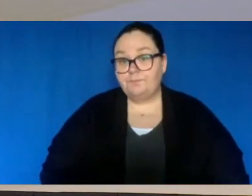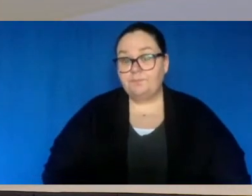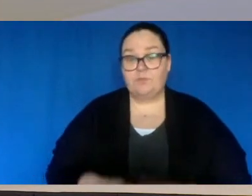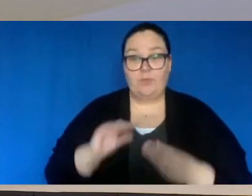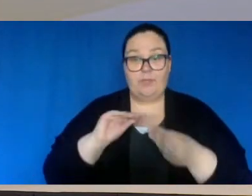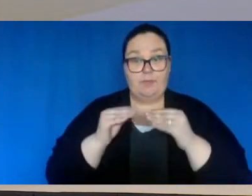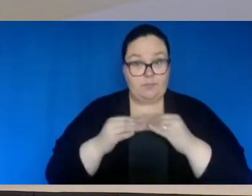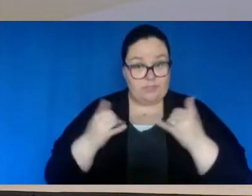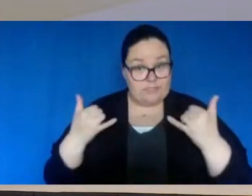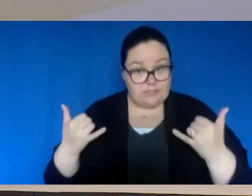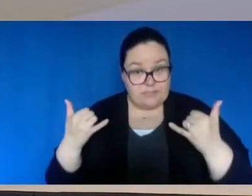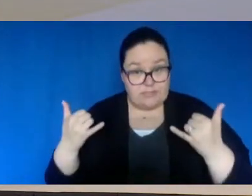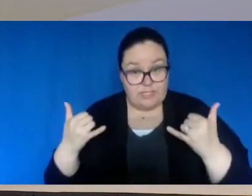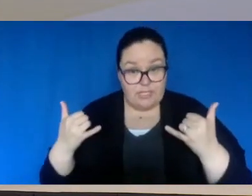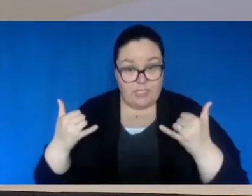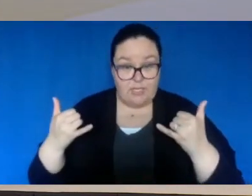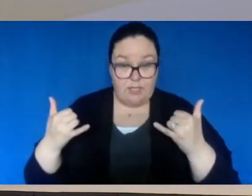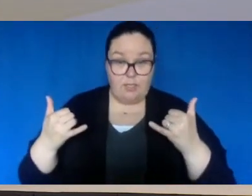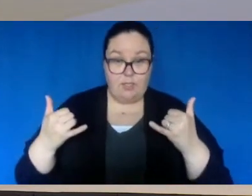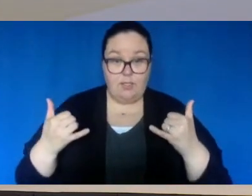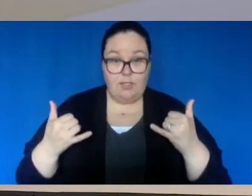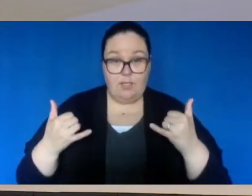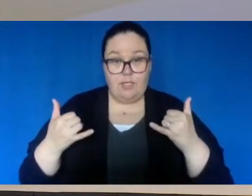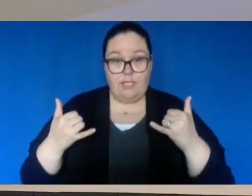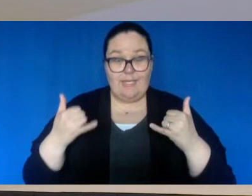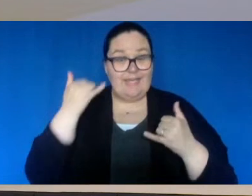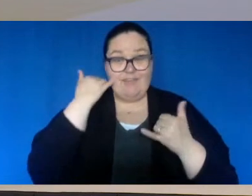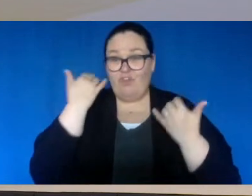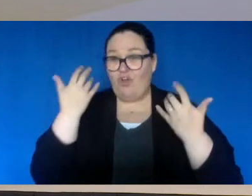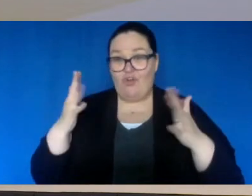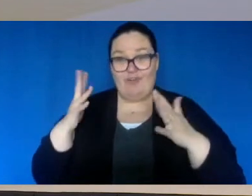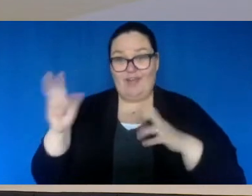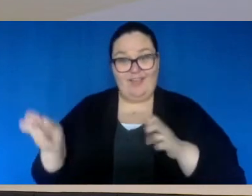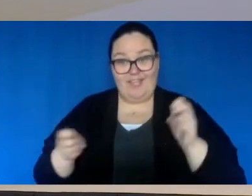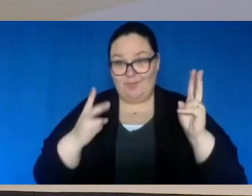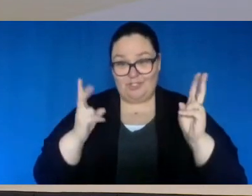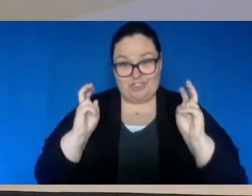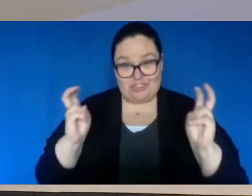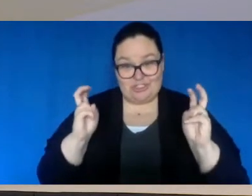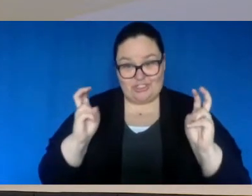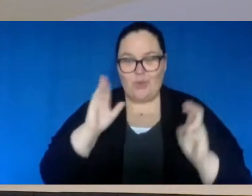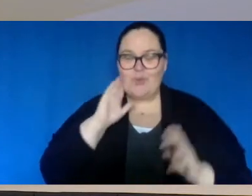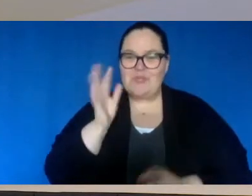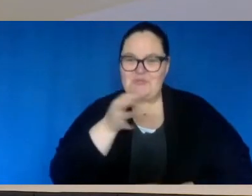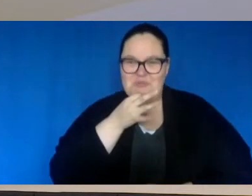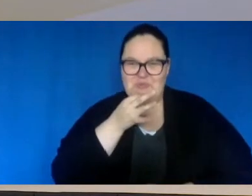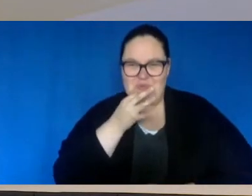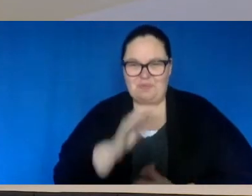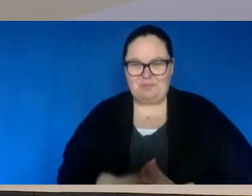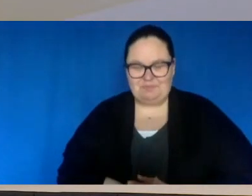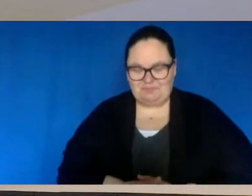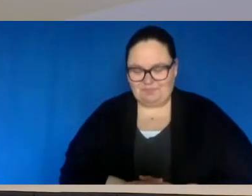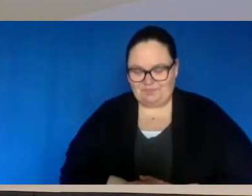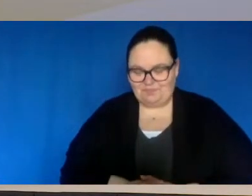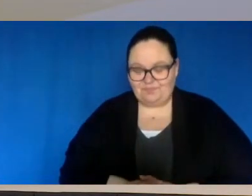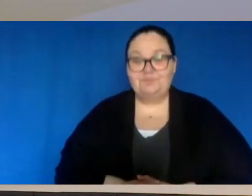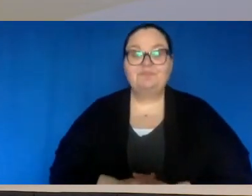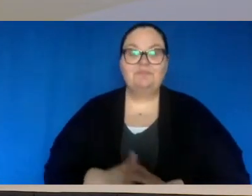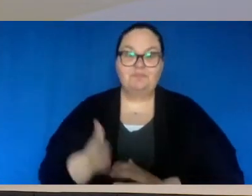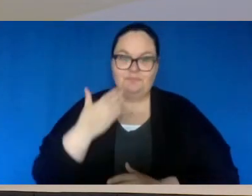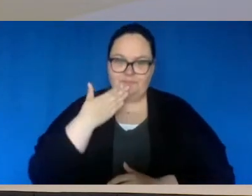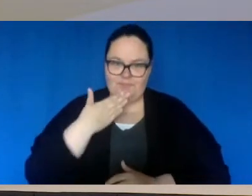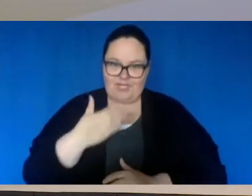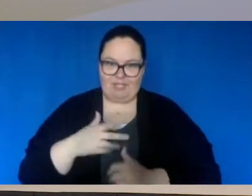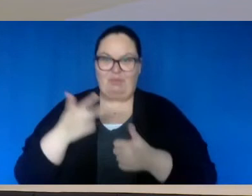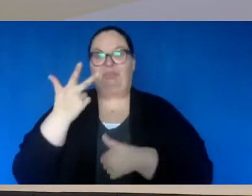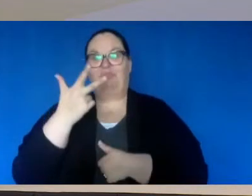today will be on, if they're not already on the website, will be there momentarily. Okay, thank you. That was 3